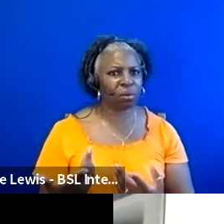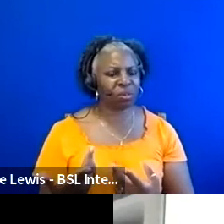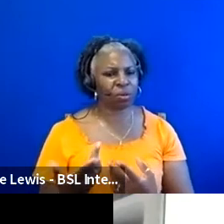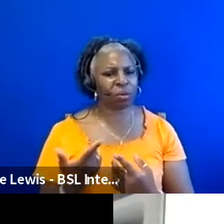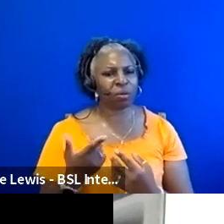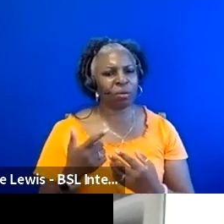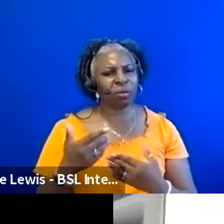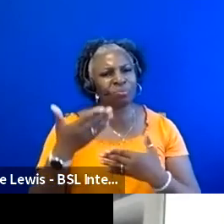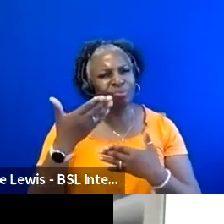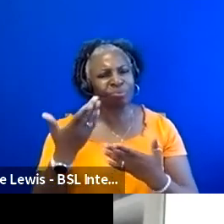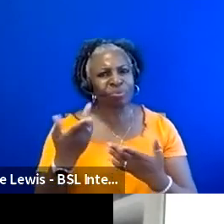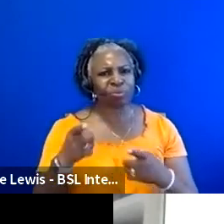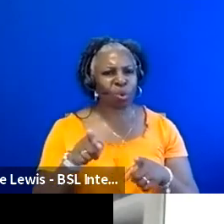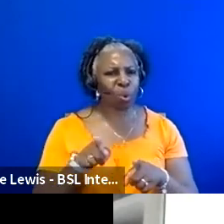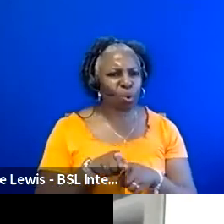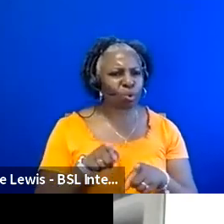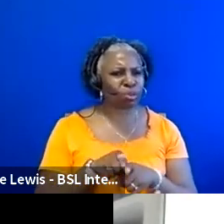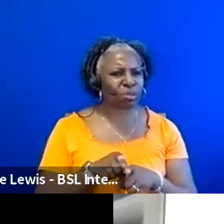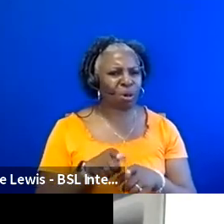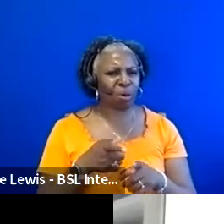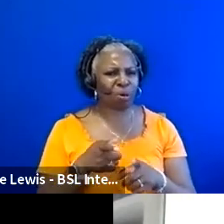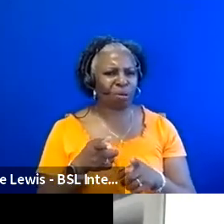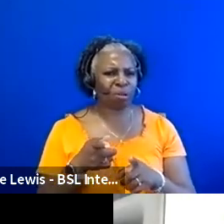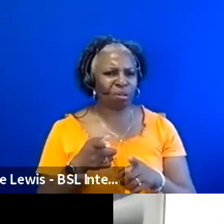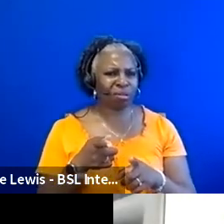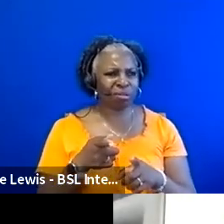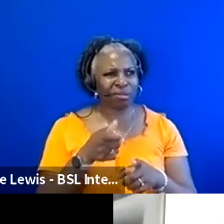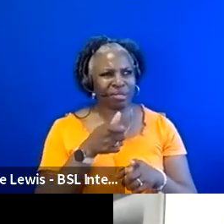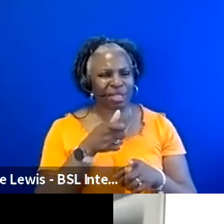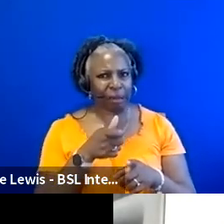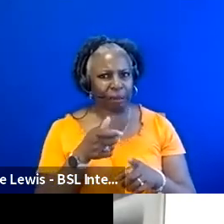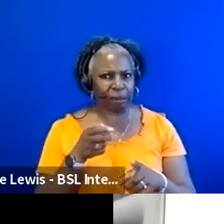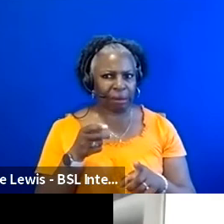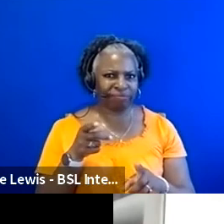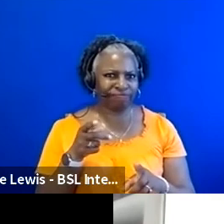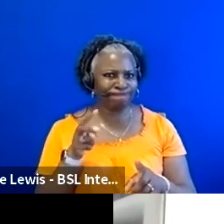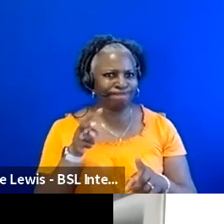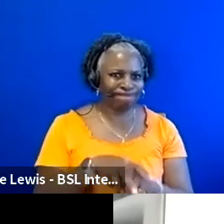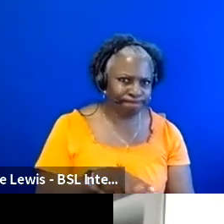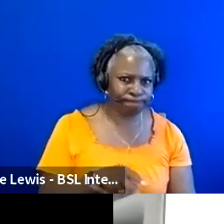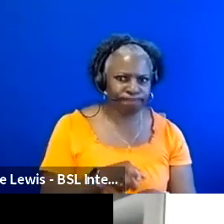has a way of using personal life and families and things like that against journalists.